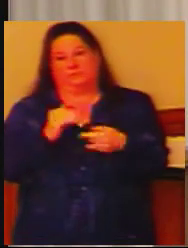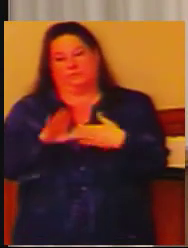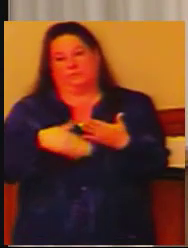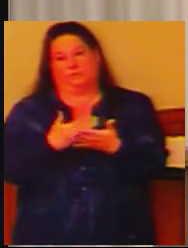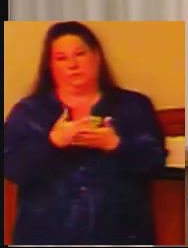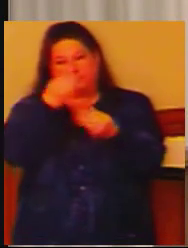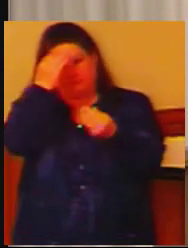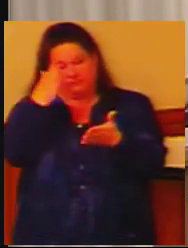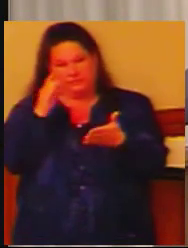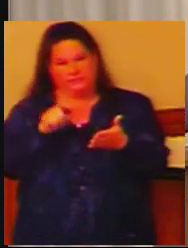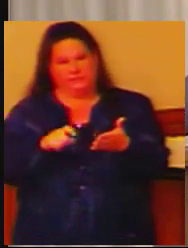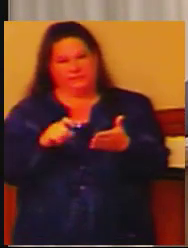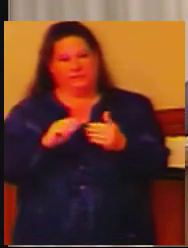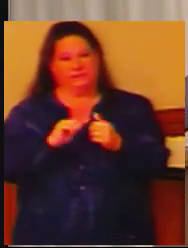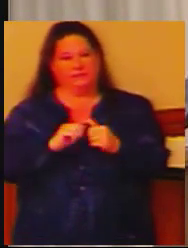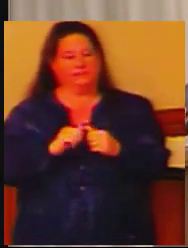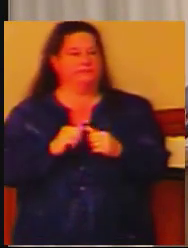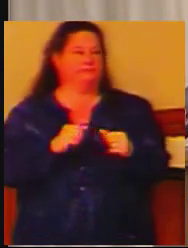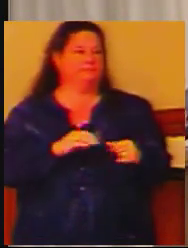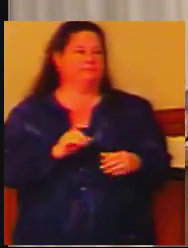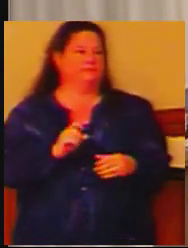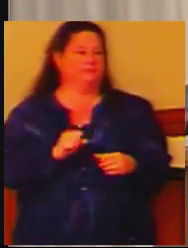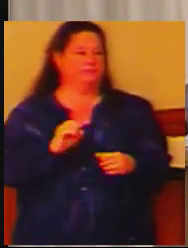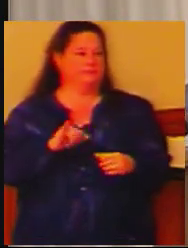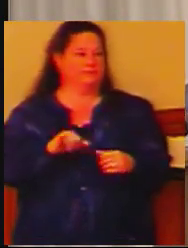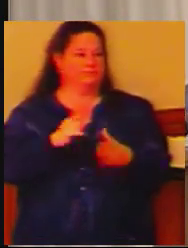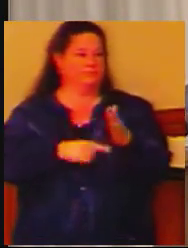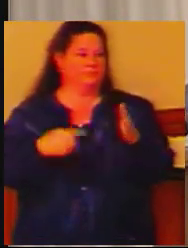is how we got there. So that's what we need to do.